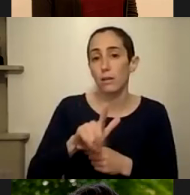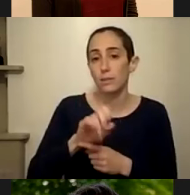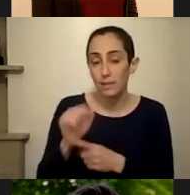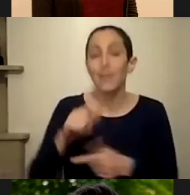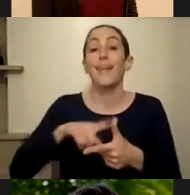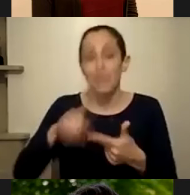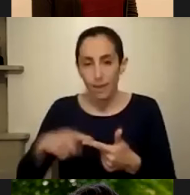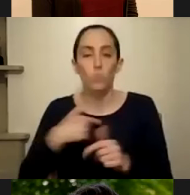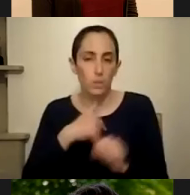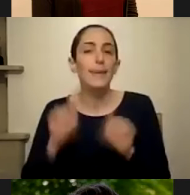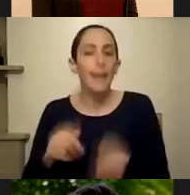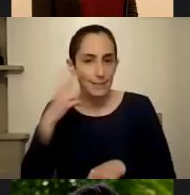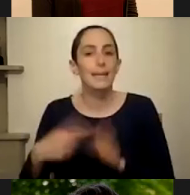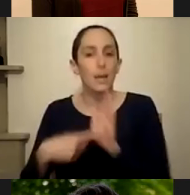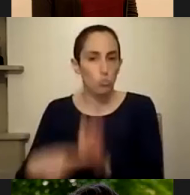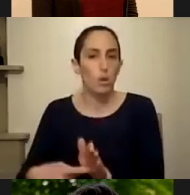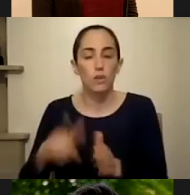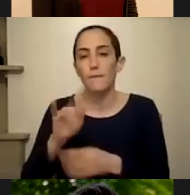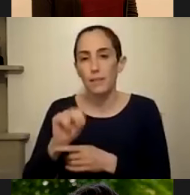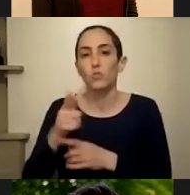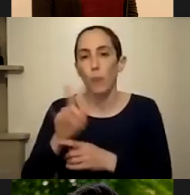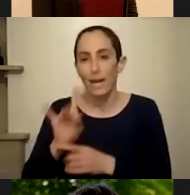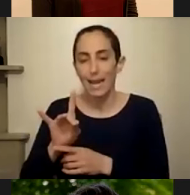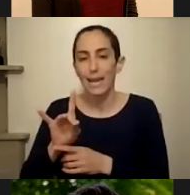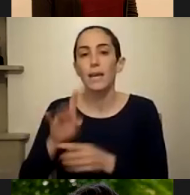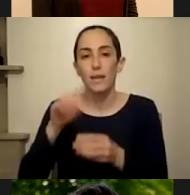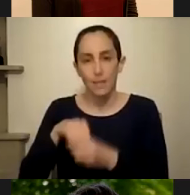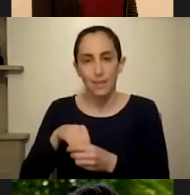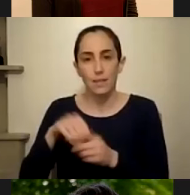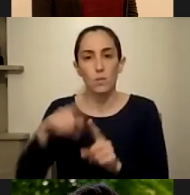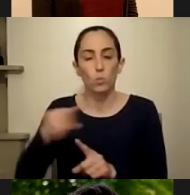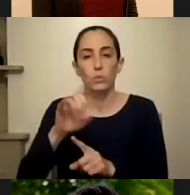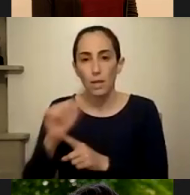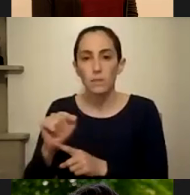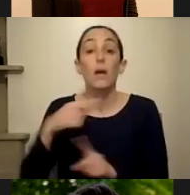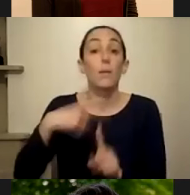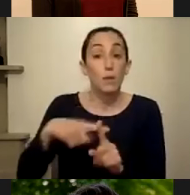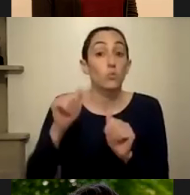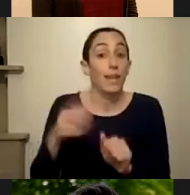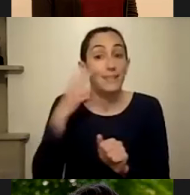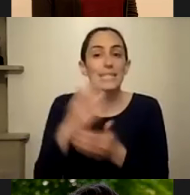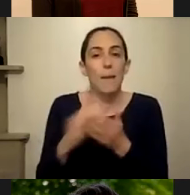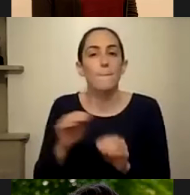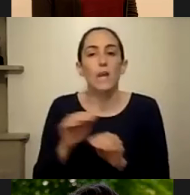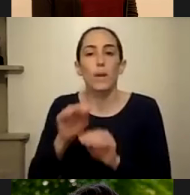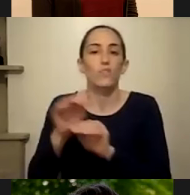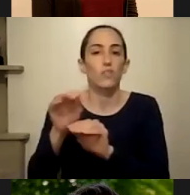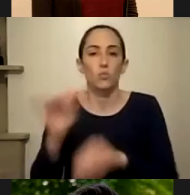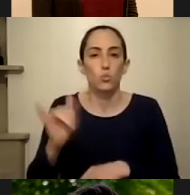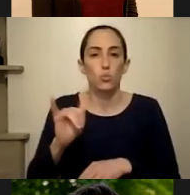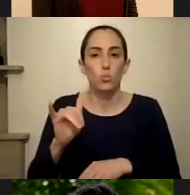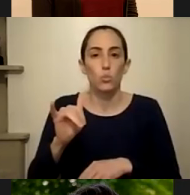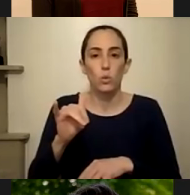protein in mural glial cells. And you can also see some mural cells migrate. So those mural glial cells migrate into